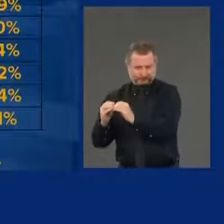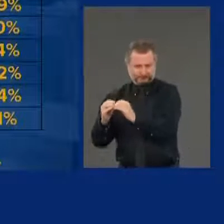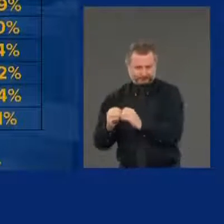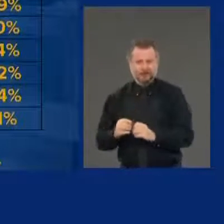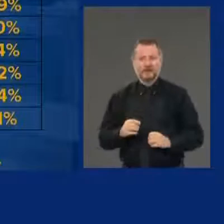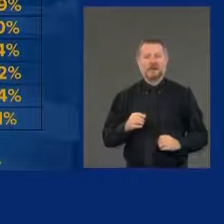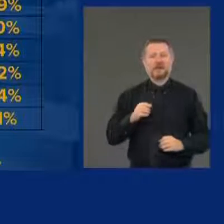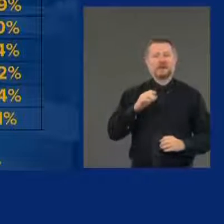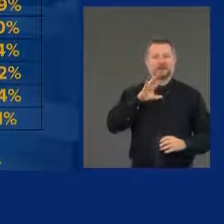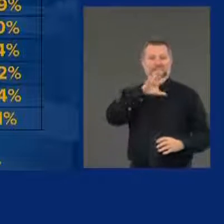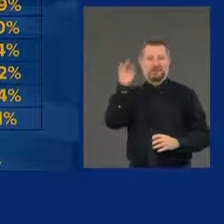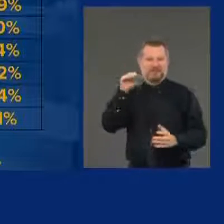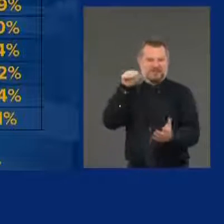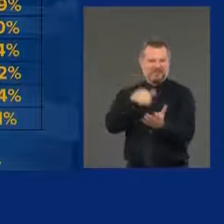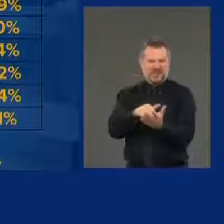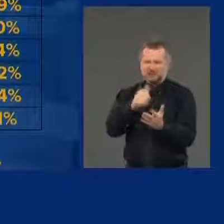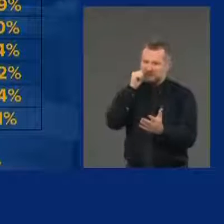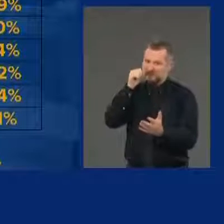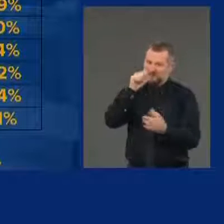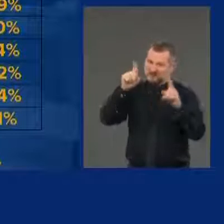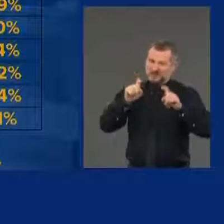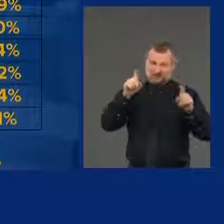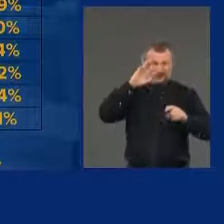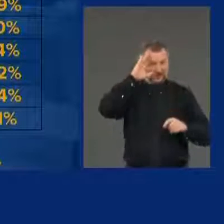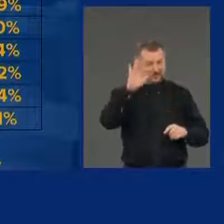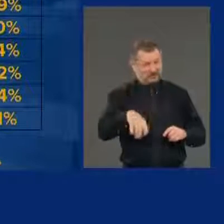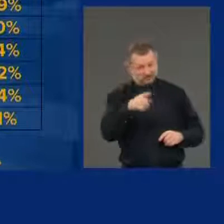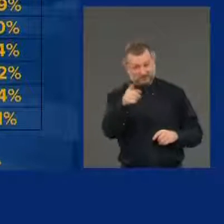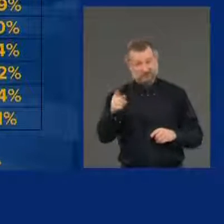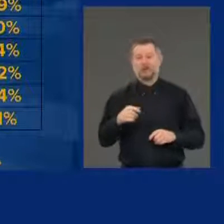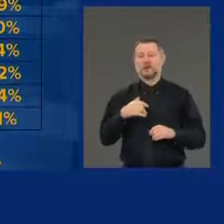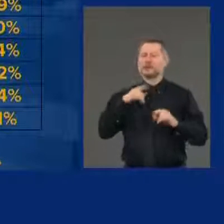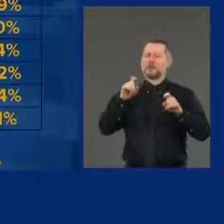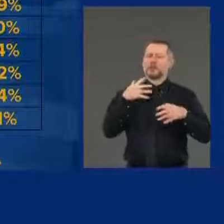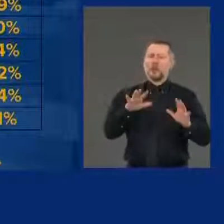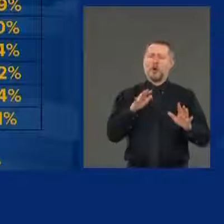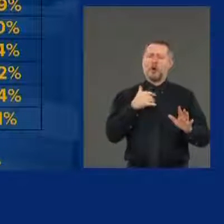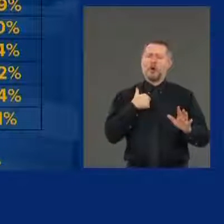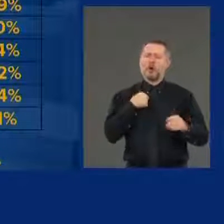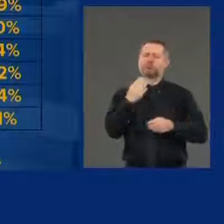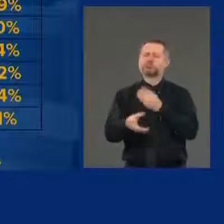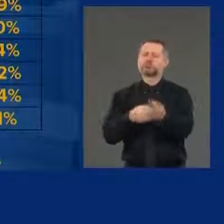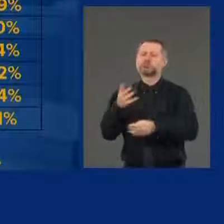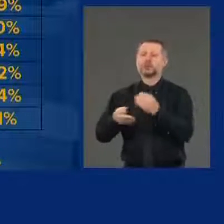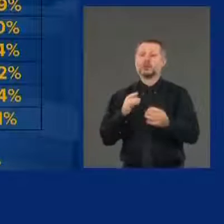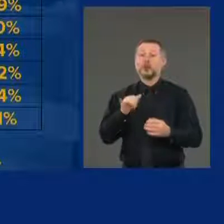or minus. Watch that daily testing number. Day to day, New York City,